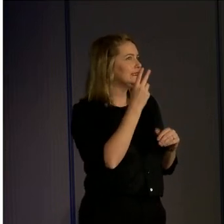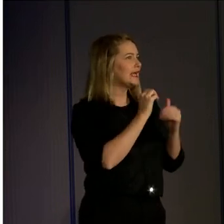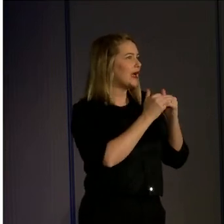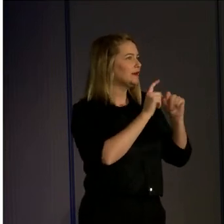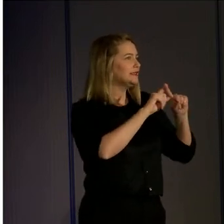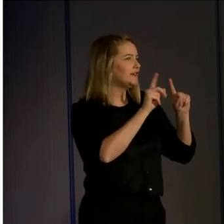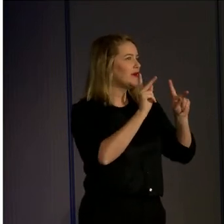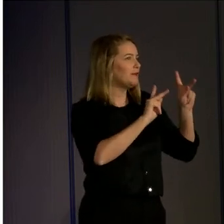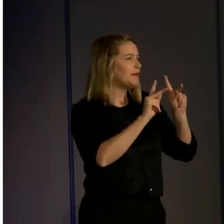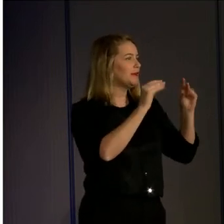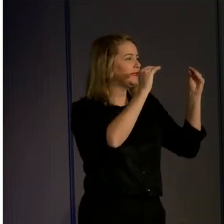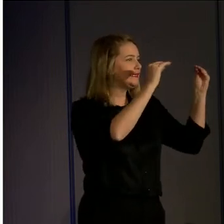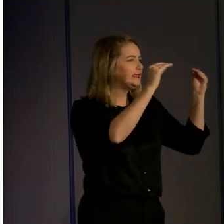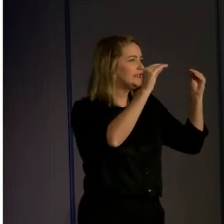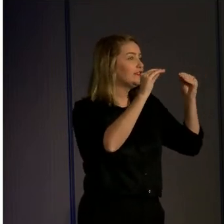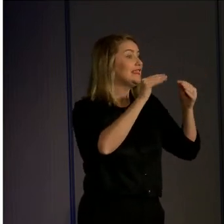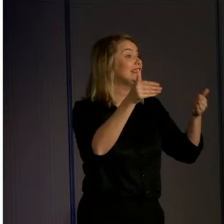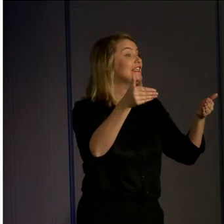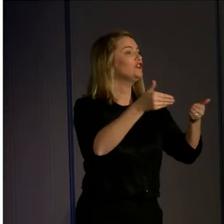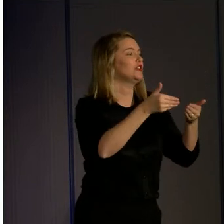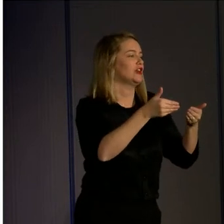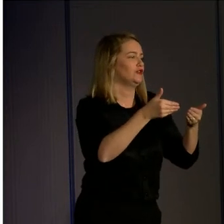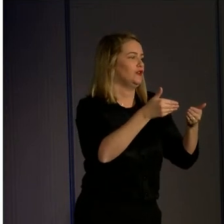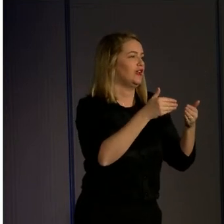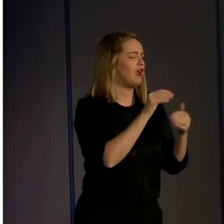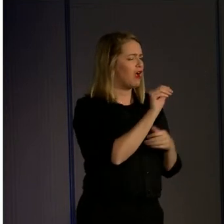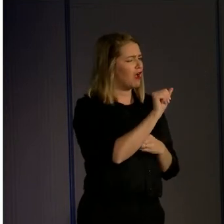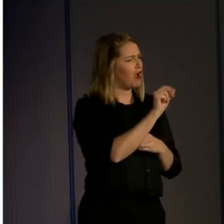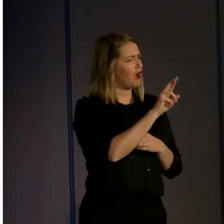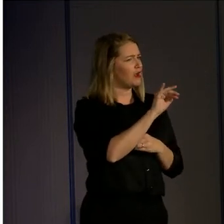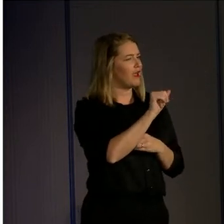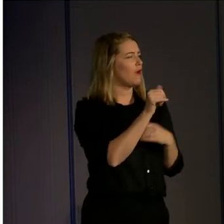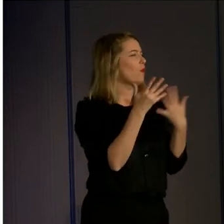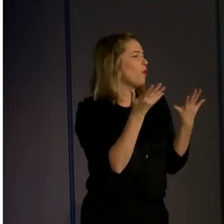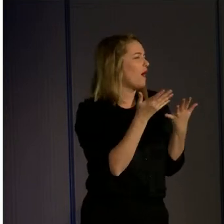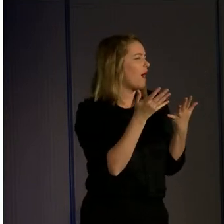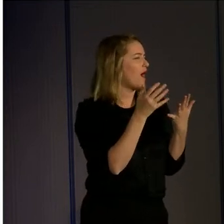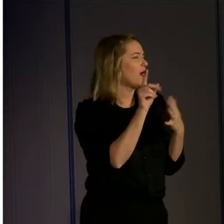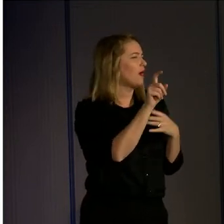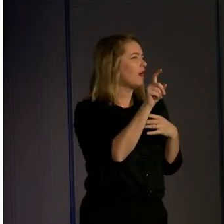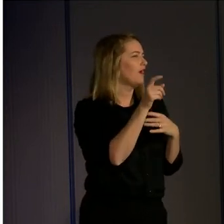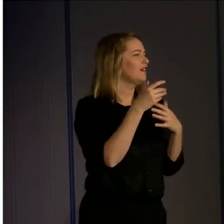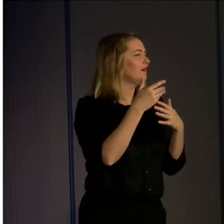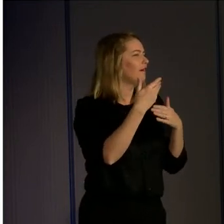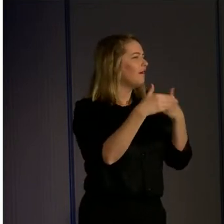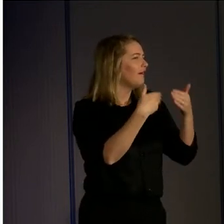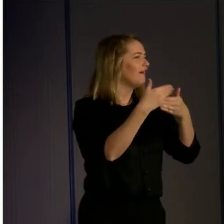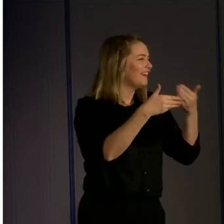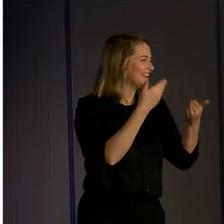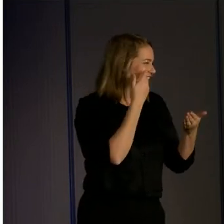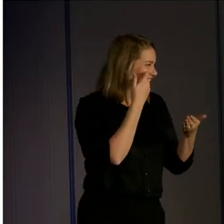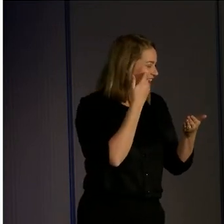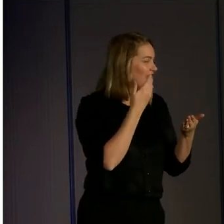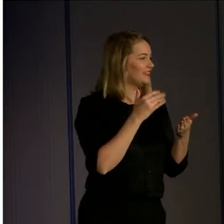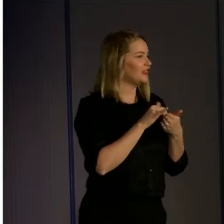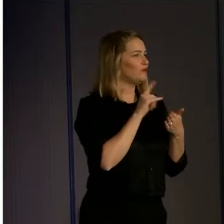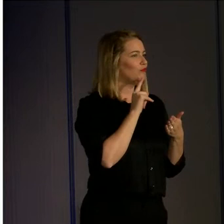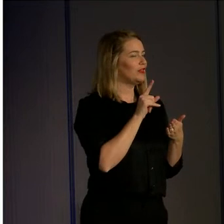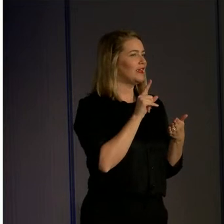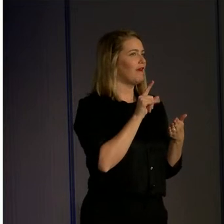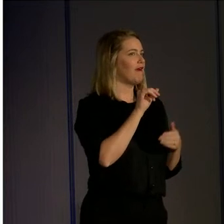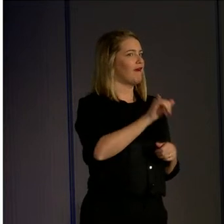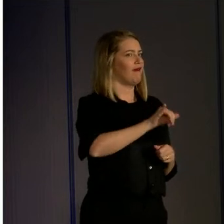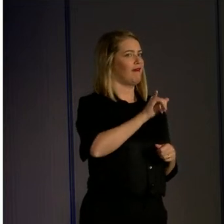teach the introductory stuff, like what is ARIA, what is this, all of that. to me, it's always enlightening to